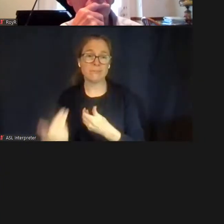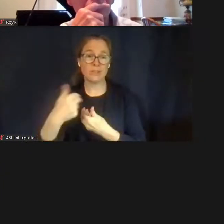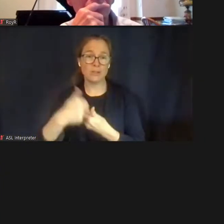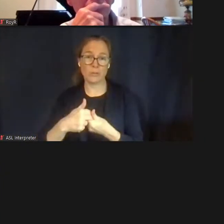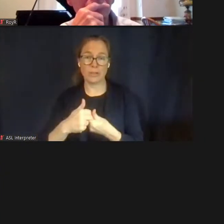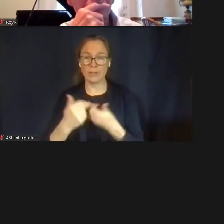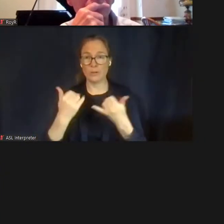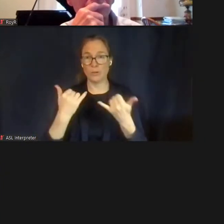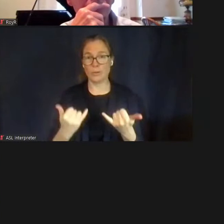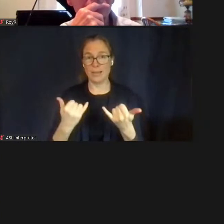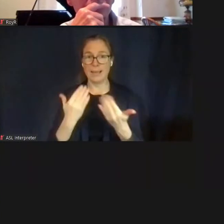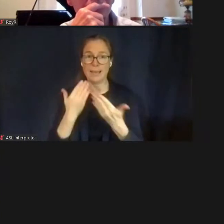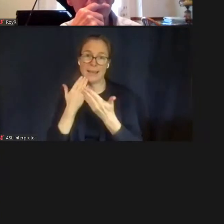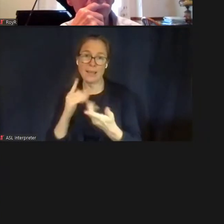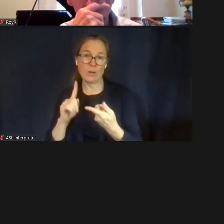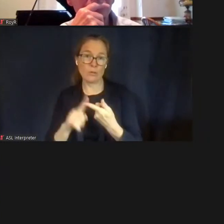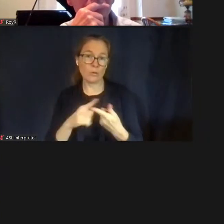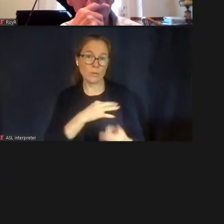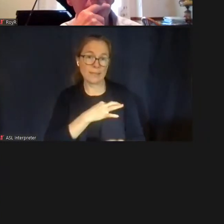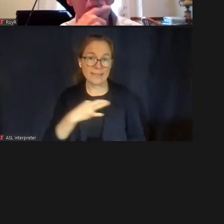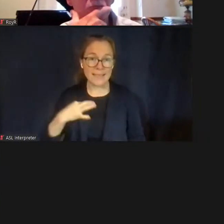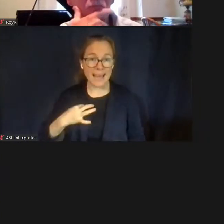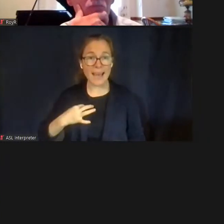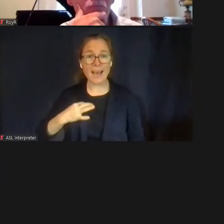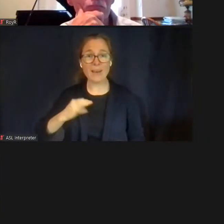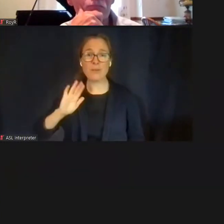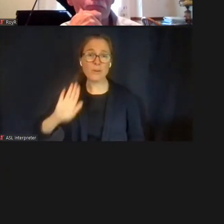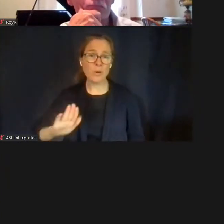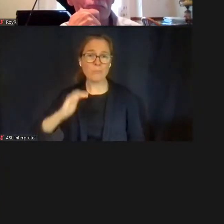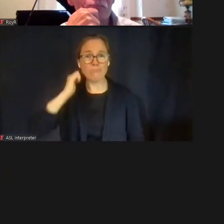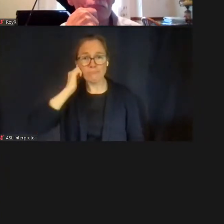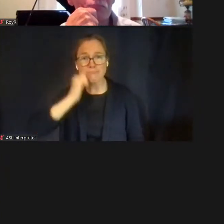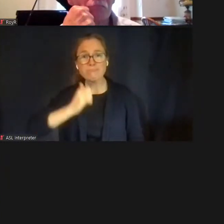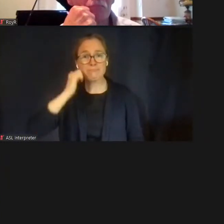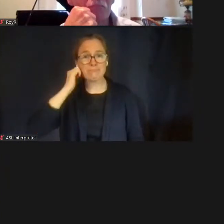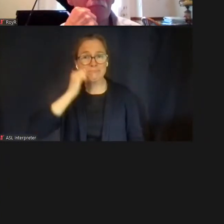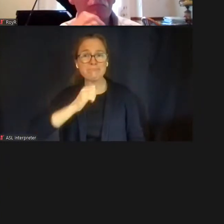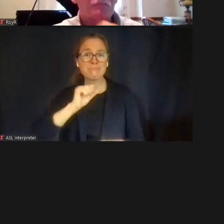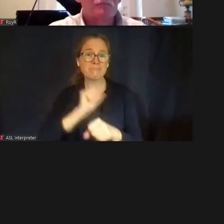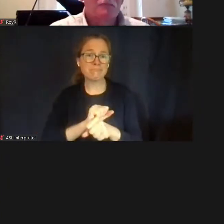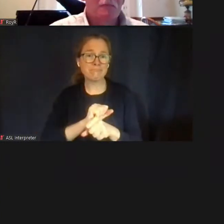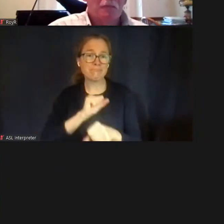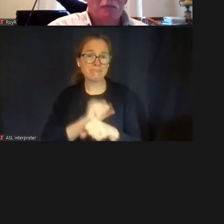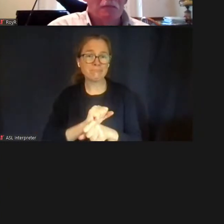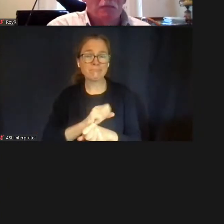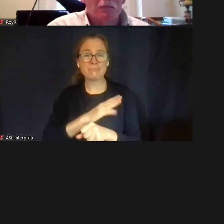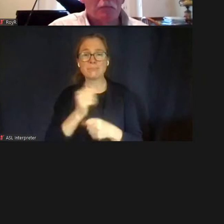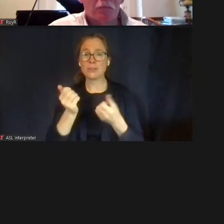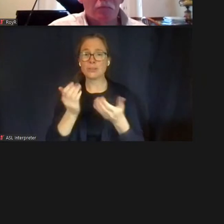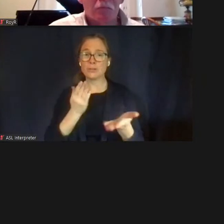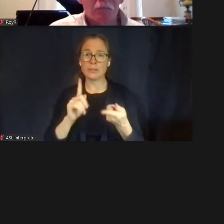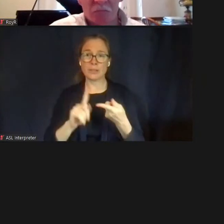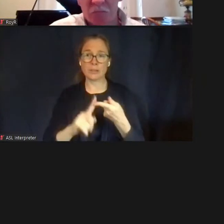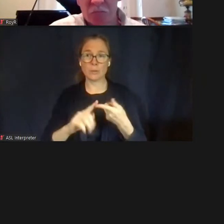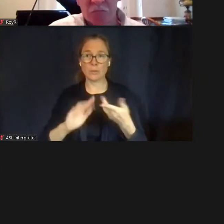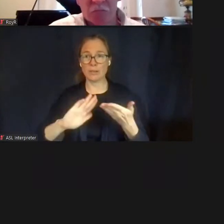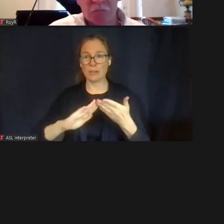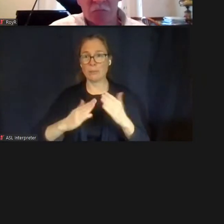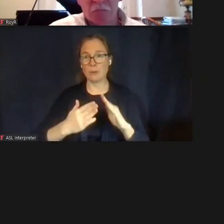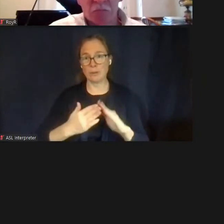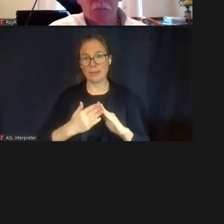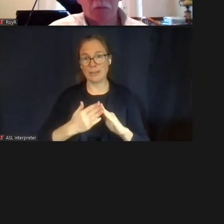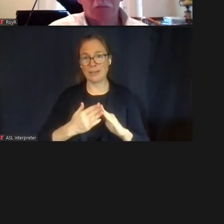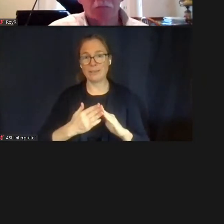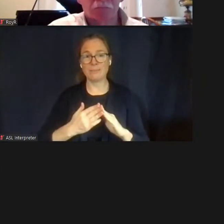today. Thank you to our staff for what you do each and every day in public service to our communities, and certainly